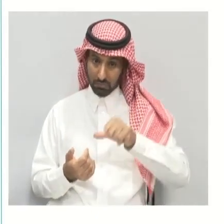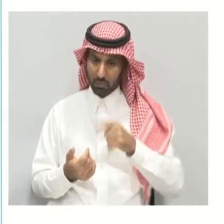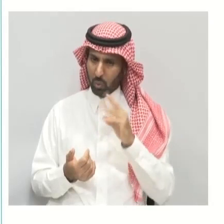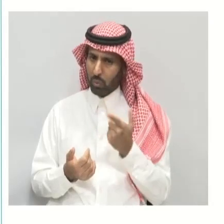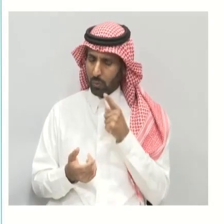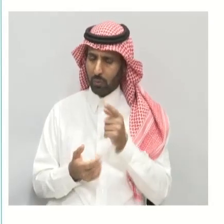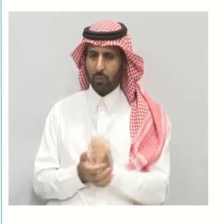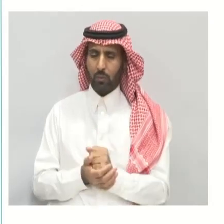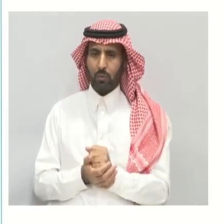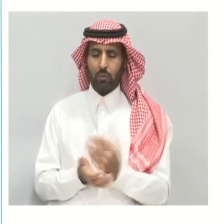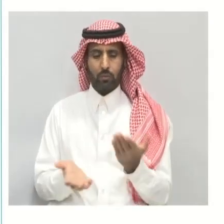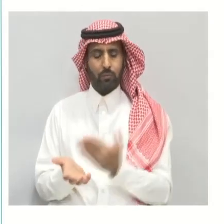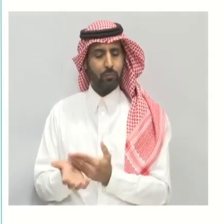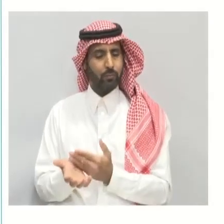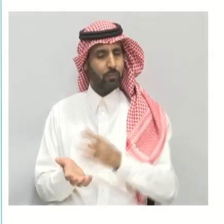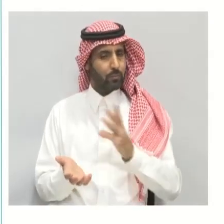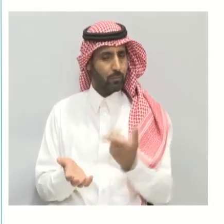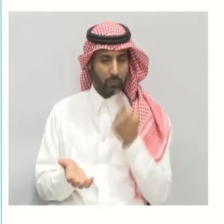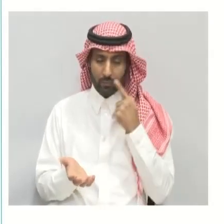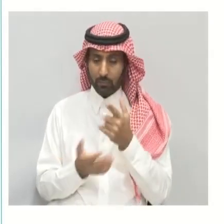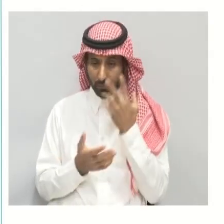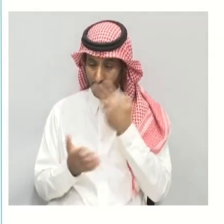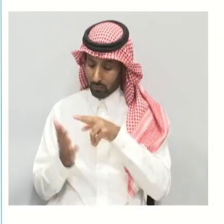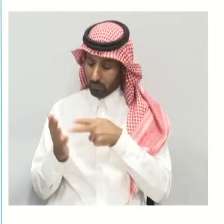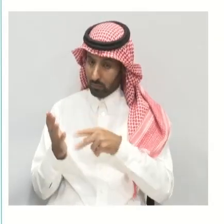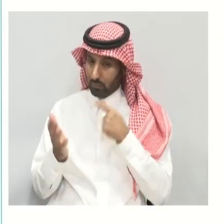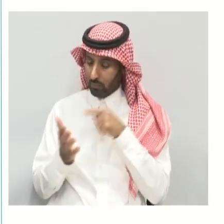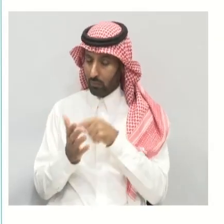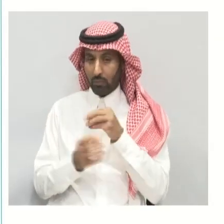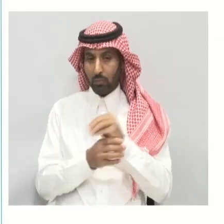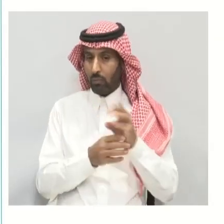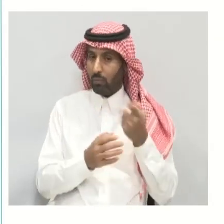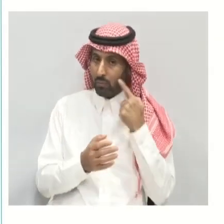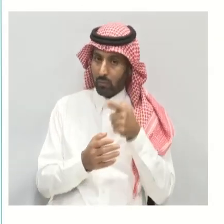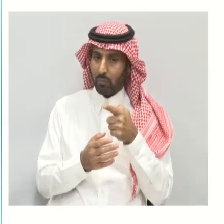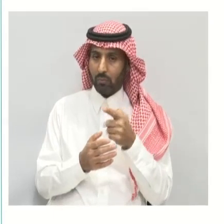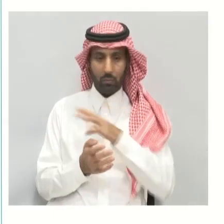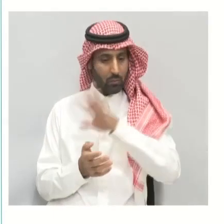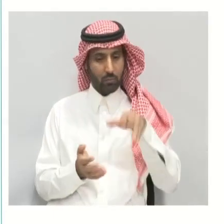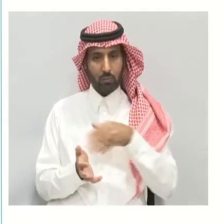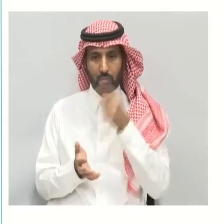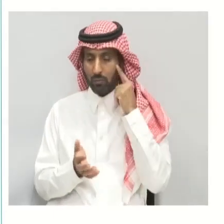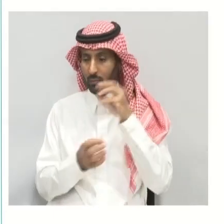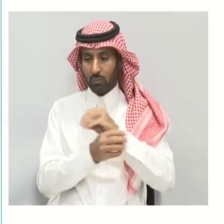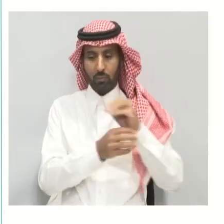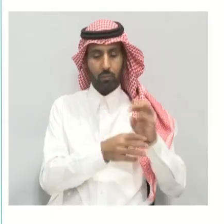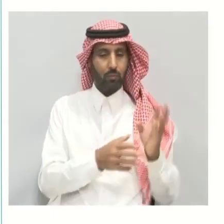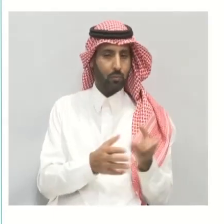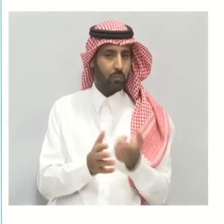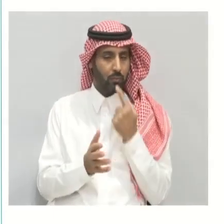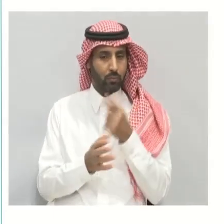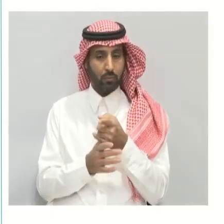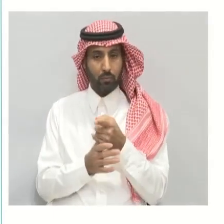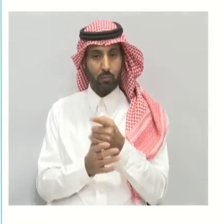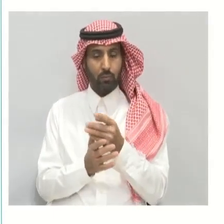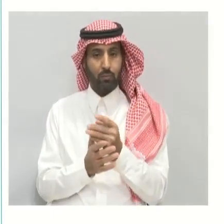don't? And also, what is the reading going to say about this? Now, all of these information, we're